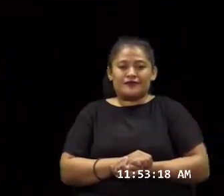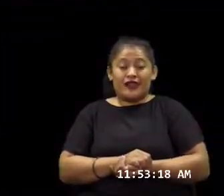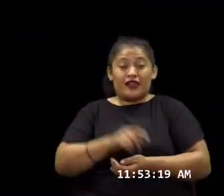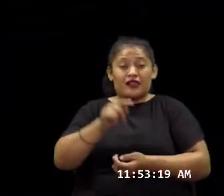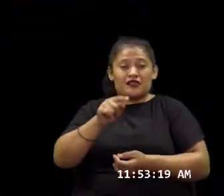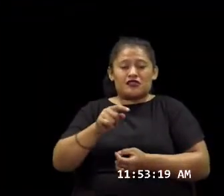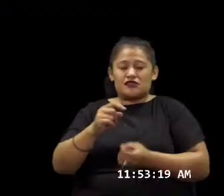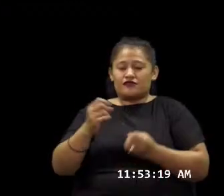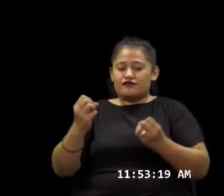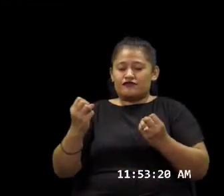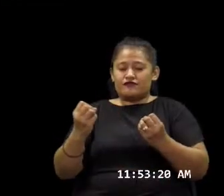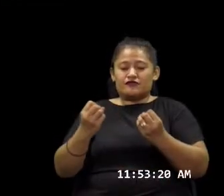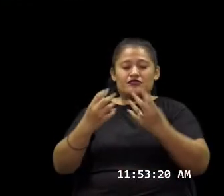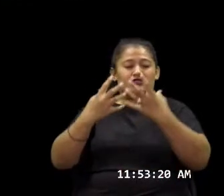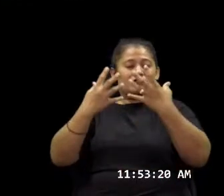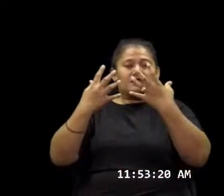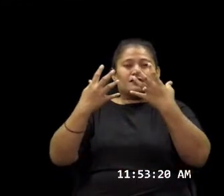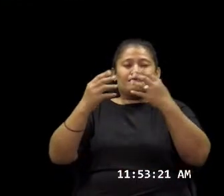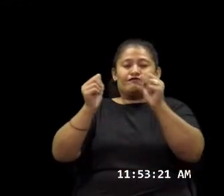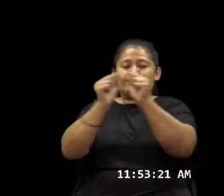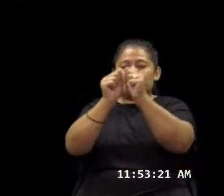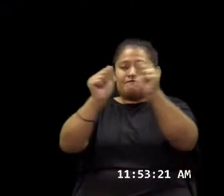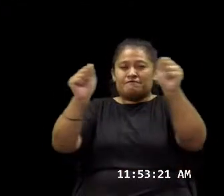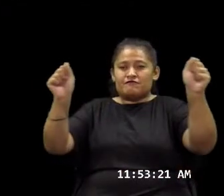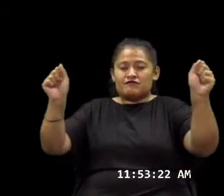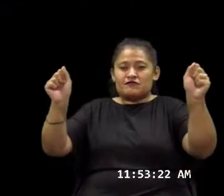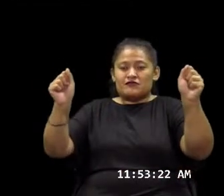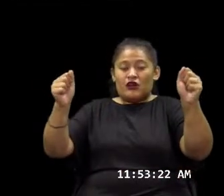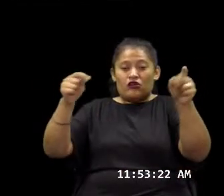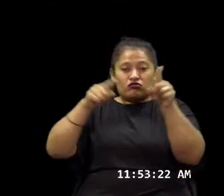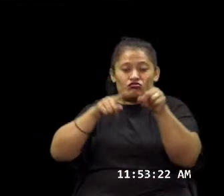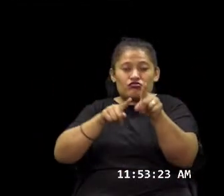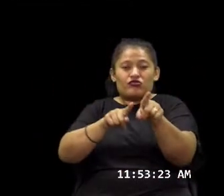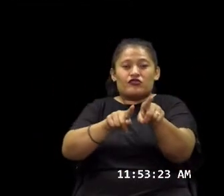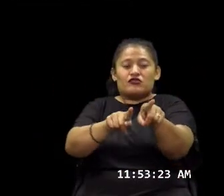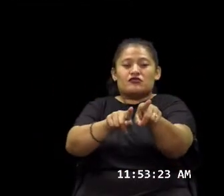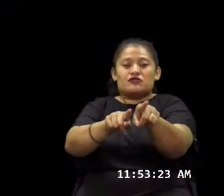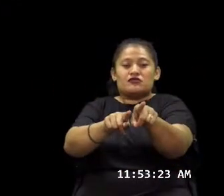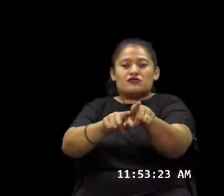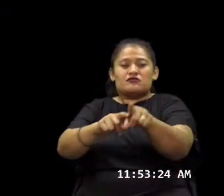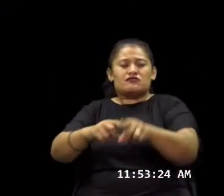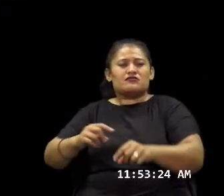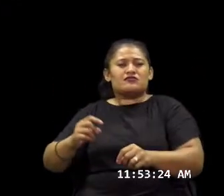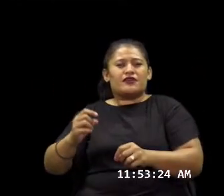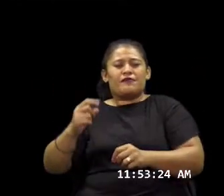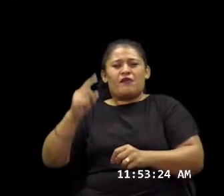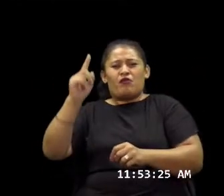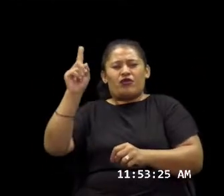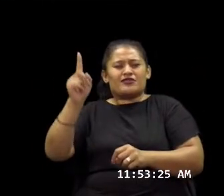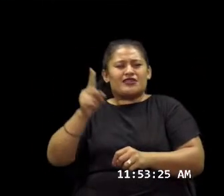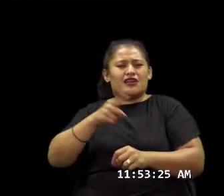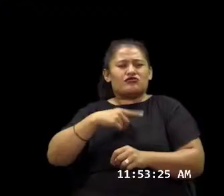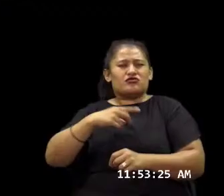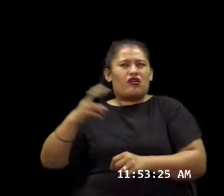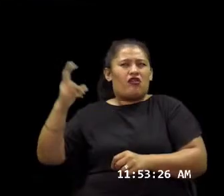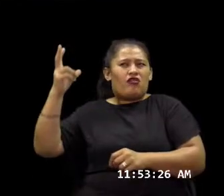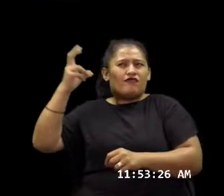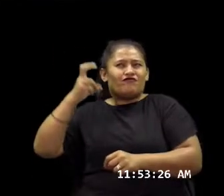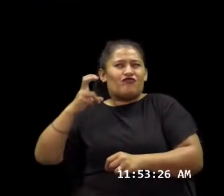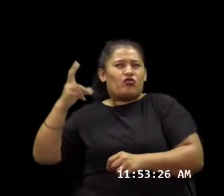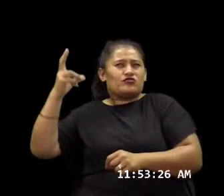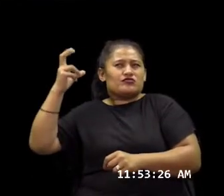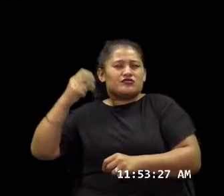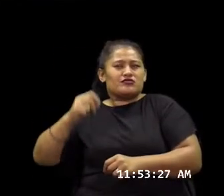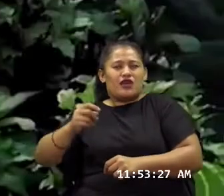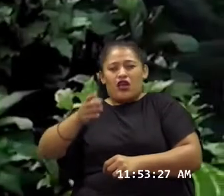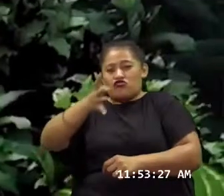These floral satin curtains were followed by the thunderous voice of our next-door neighbor's